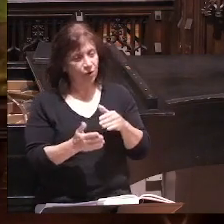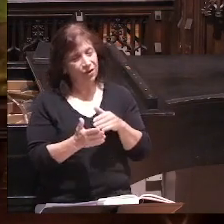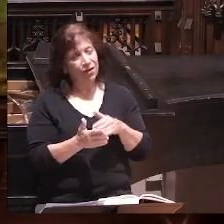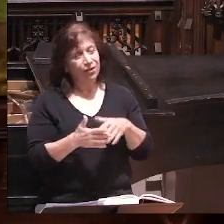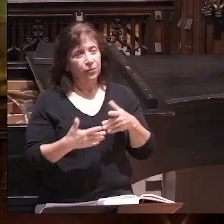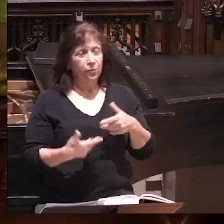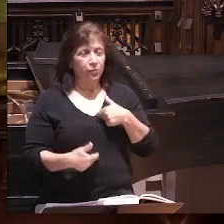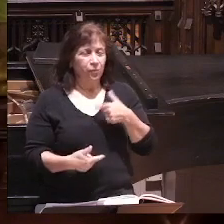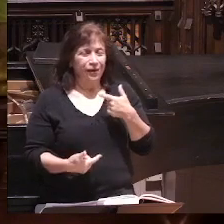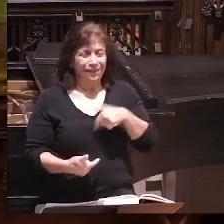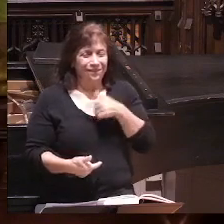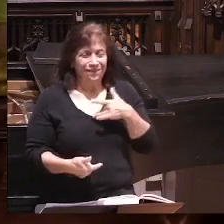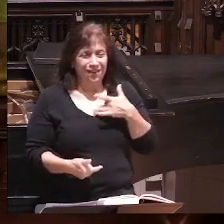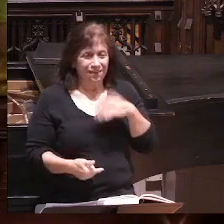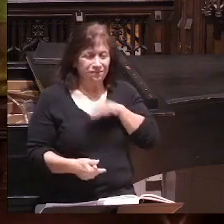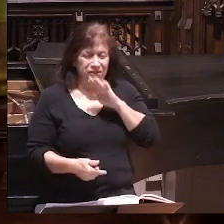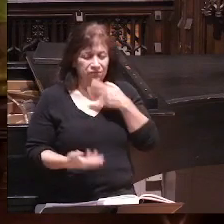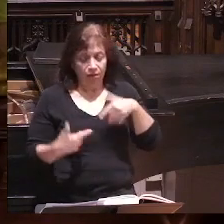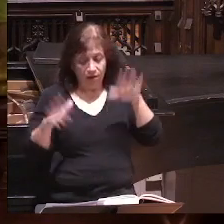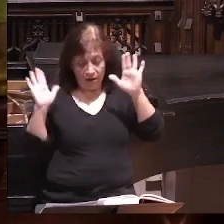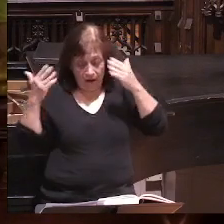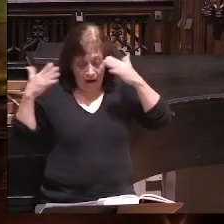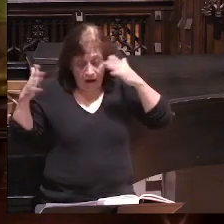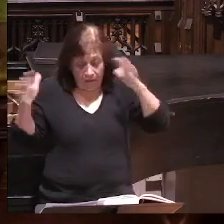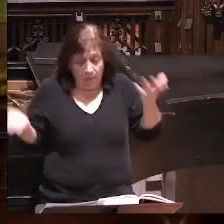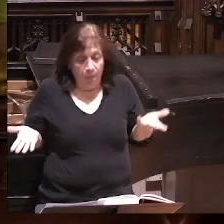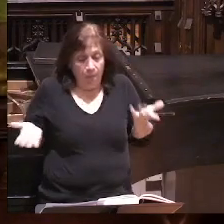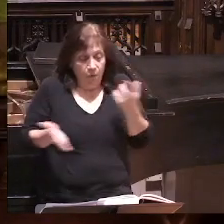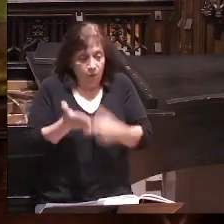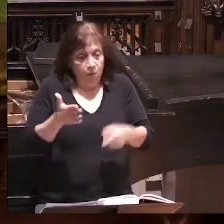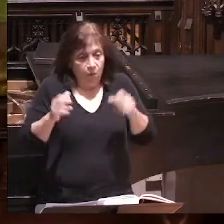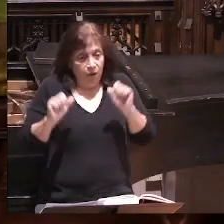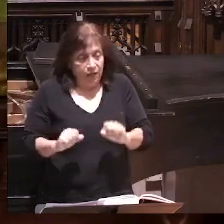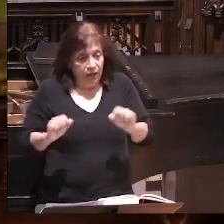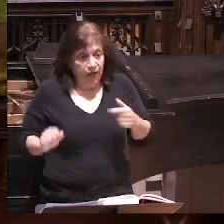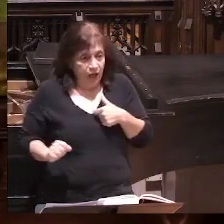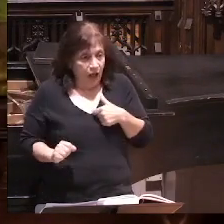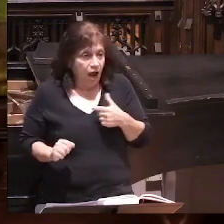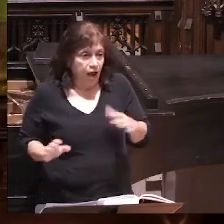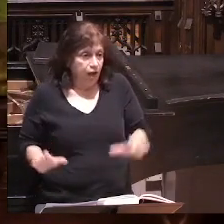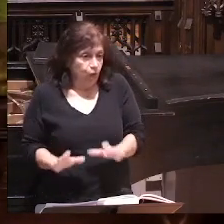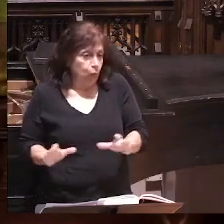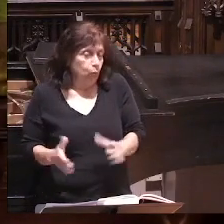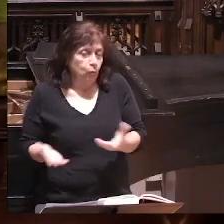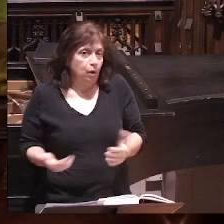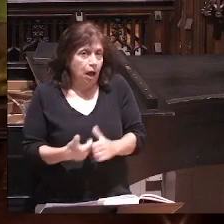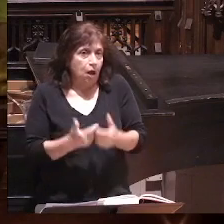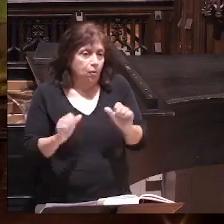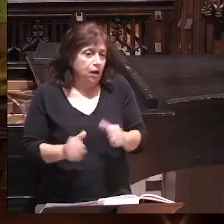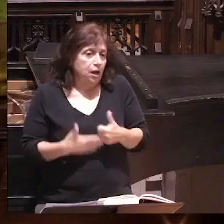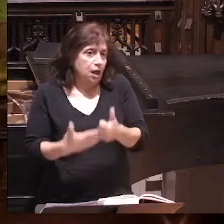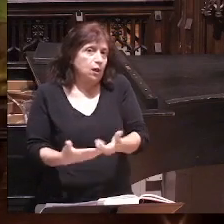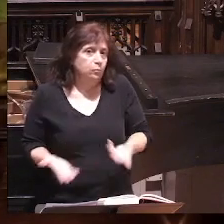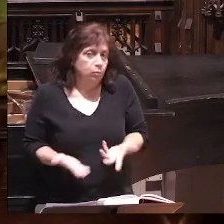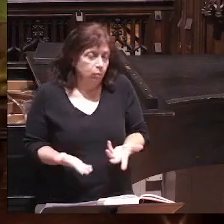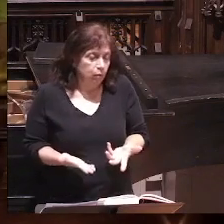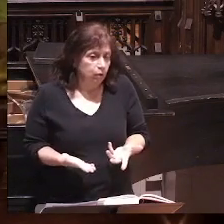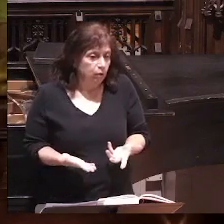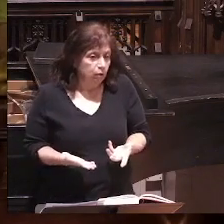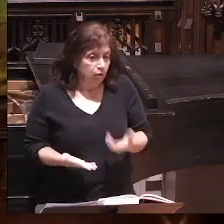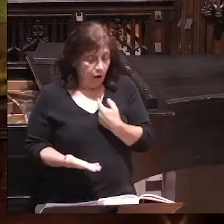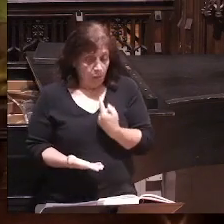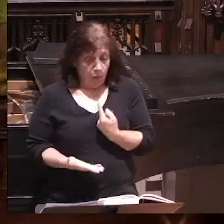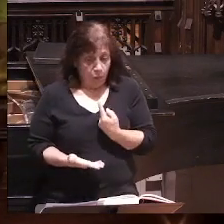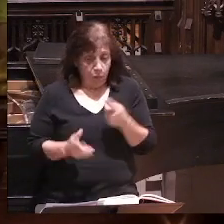throw up our hands and sort of say, I don't know what I can do. I don't know what I as a